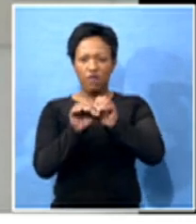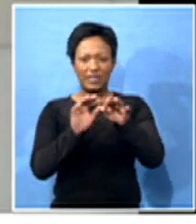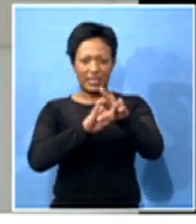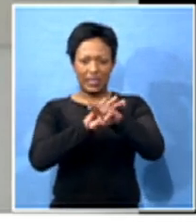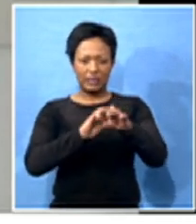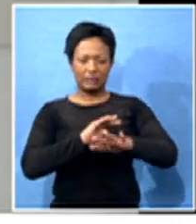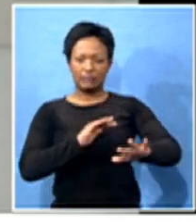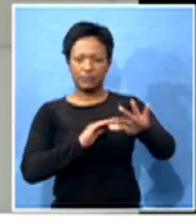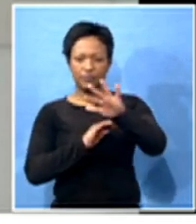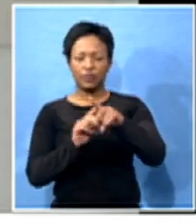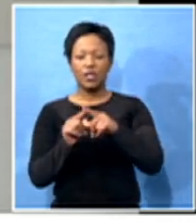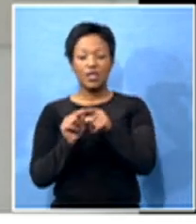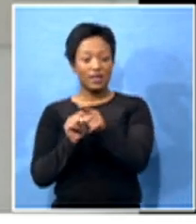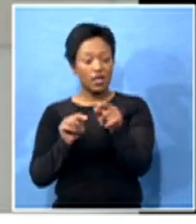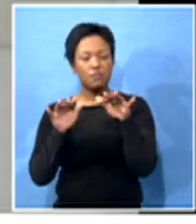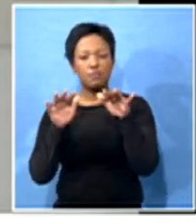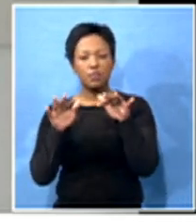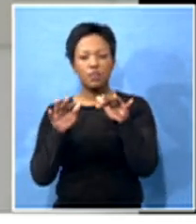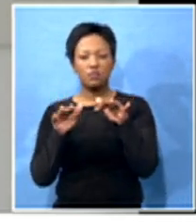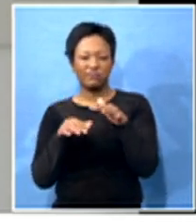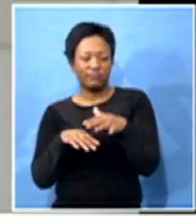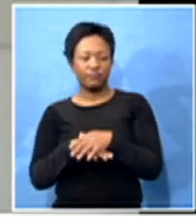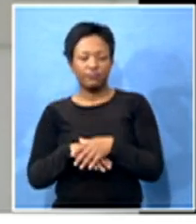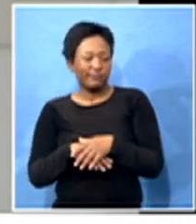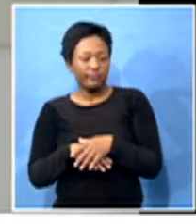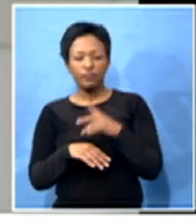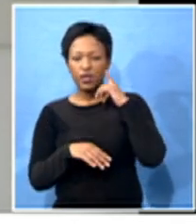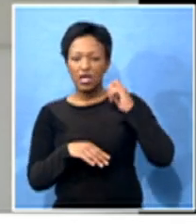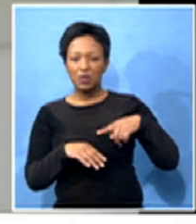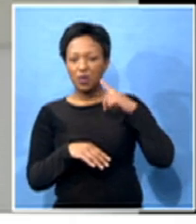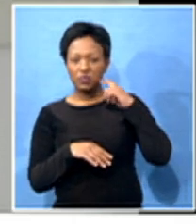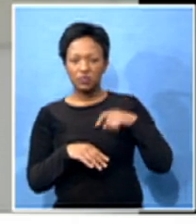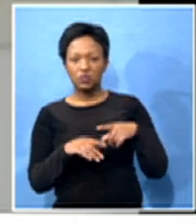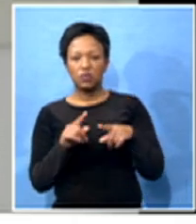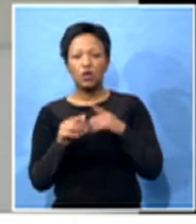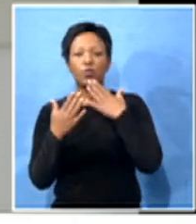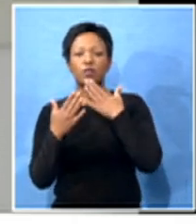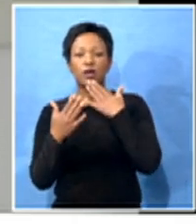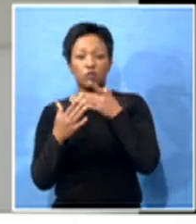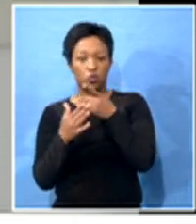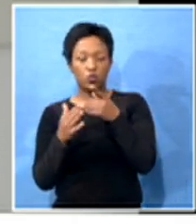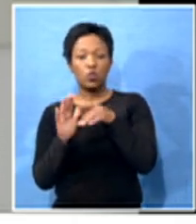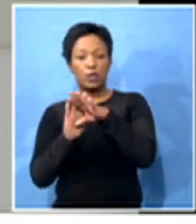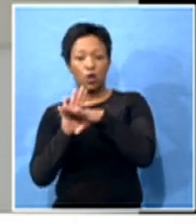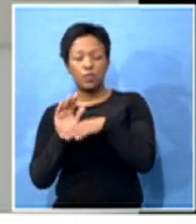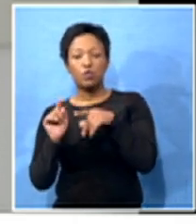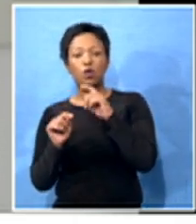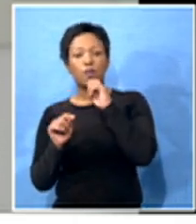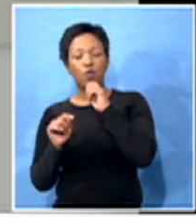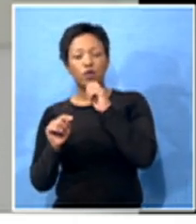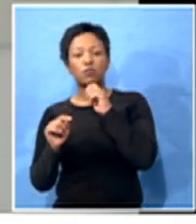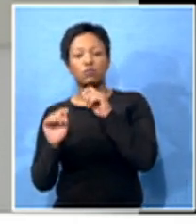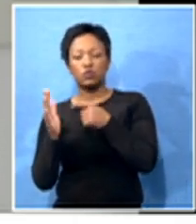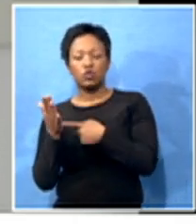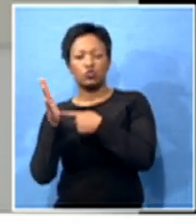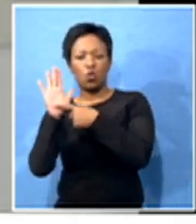Now, these people often are ignored, and we thank your station here and you guys in the morning show for actually